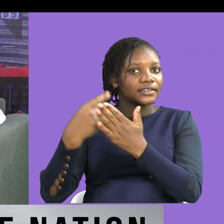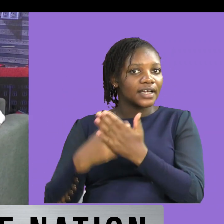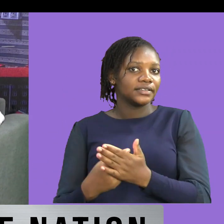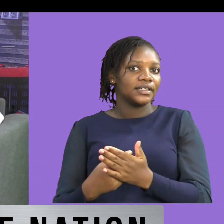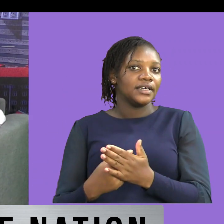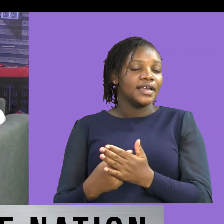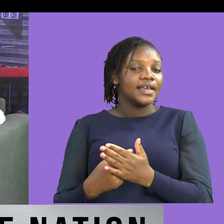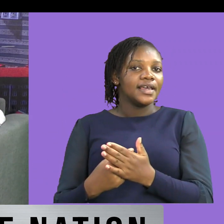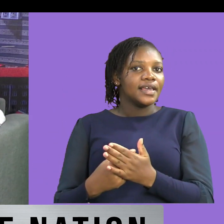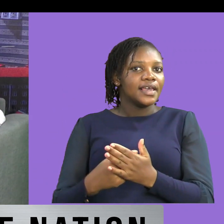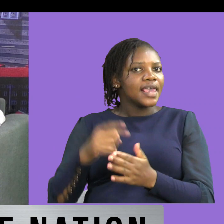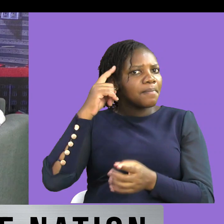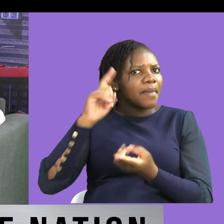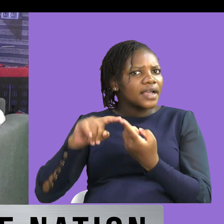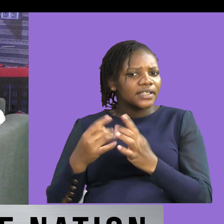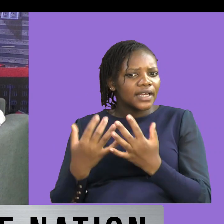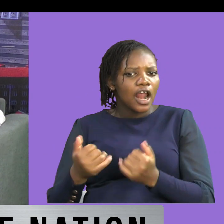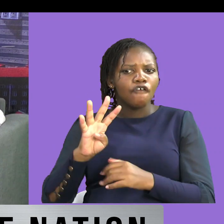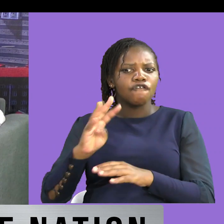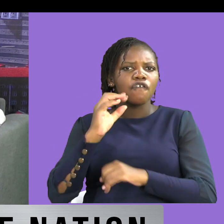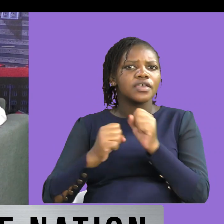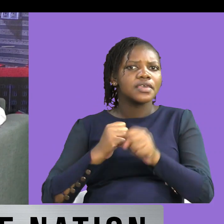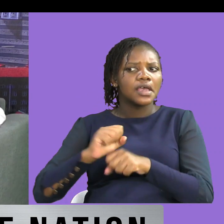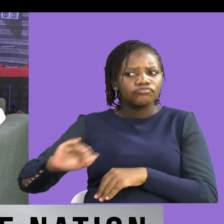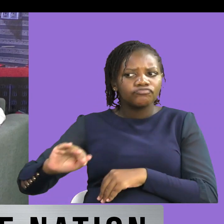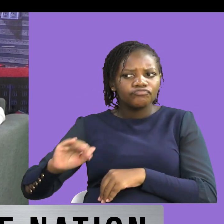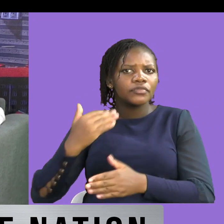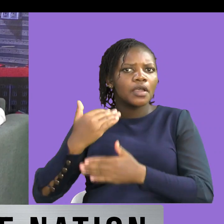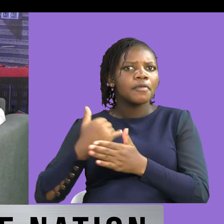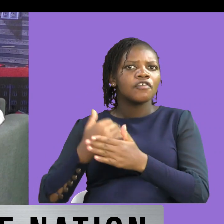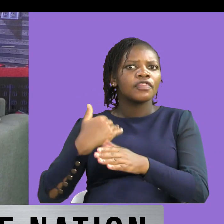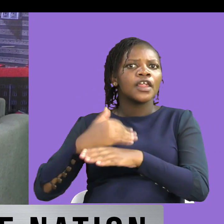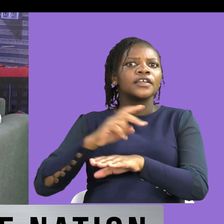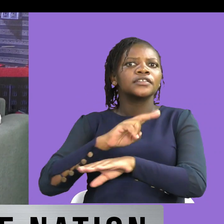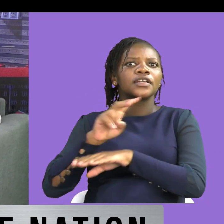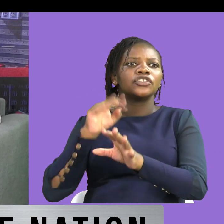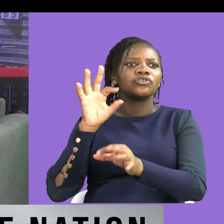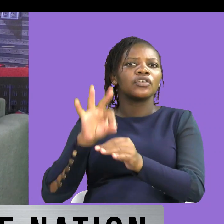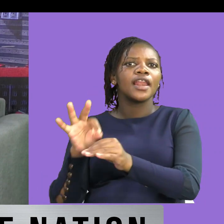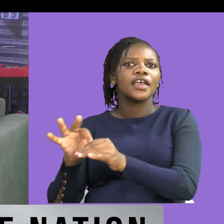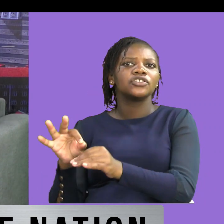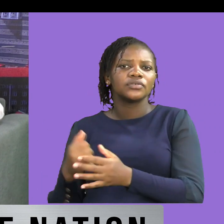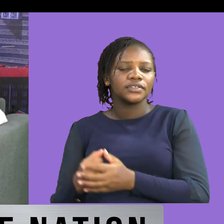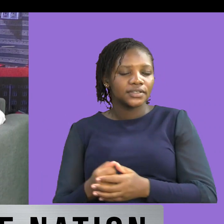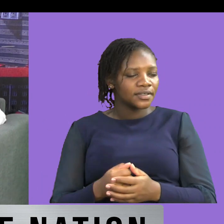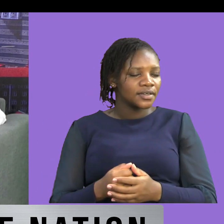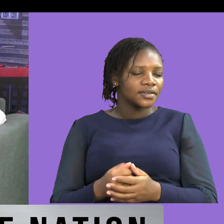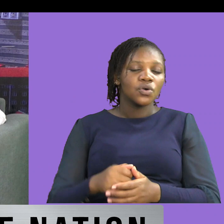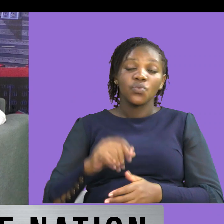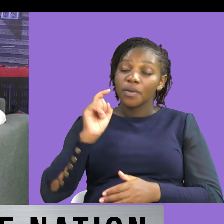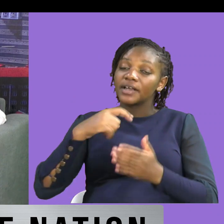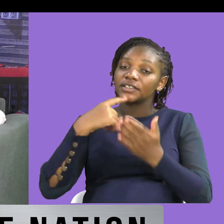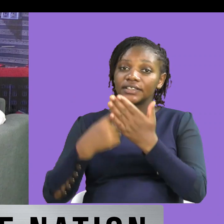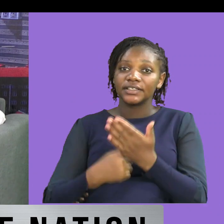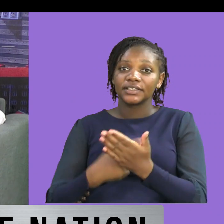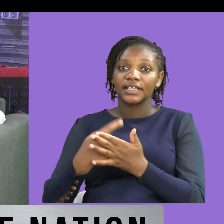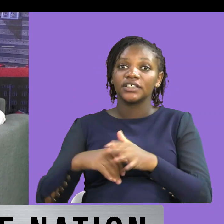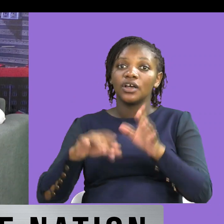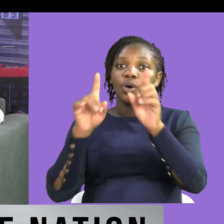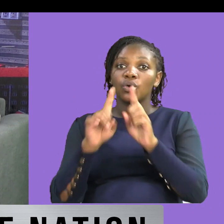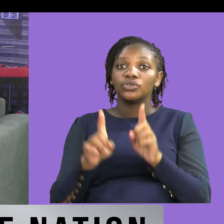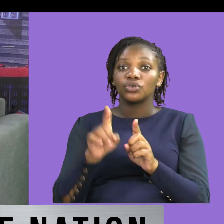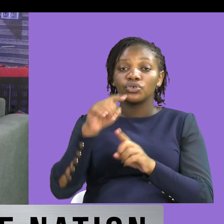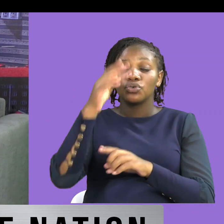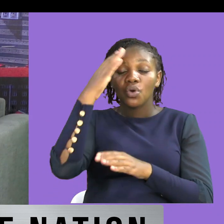the next elections. She even needs to start thinking about where she's going to go after that. What happens, Jonah, if you're